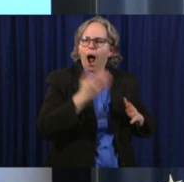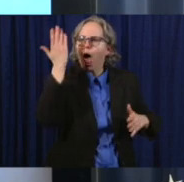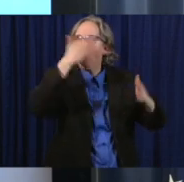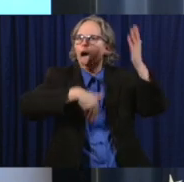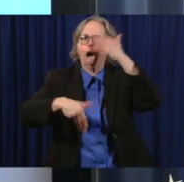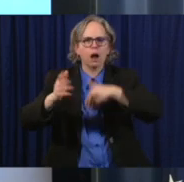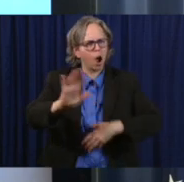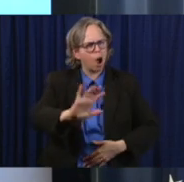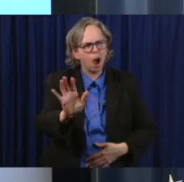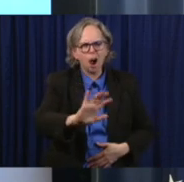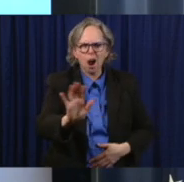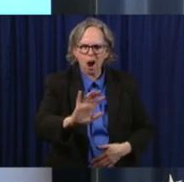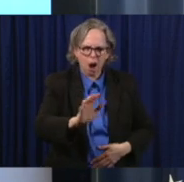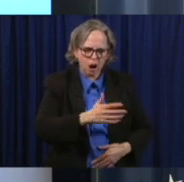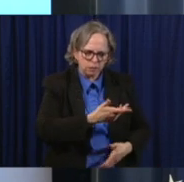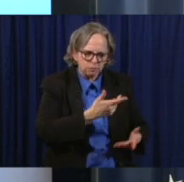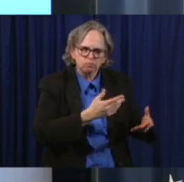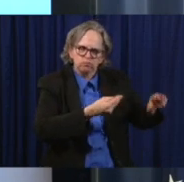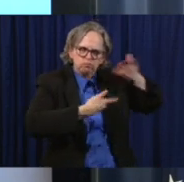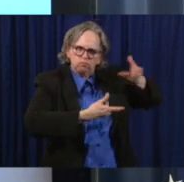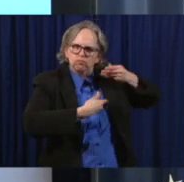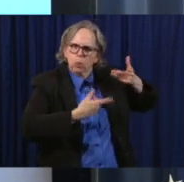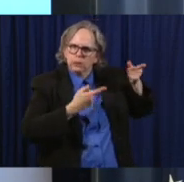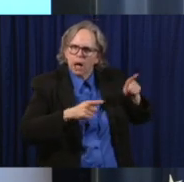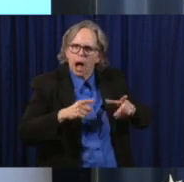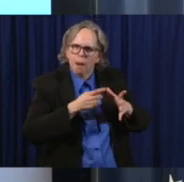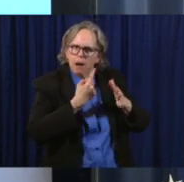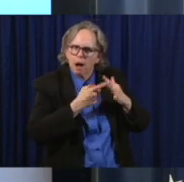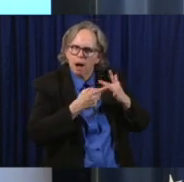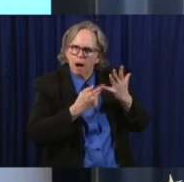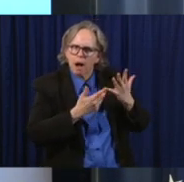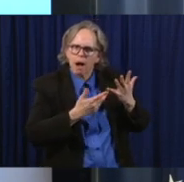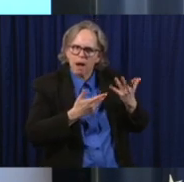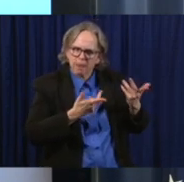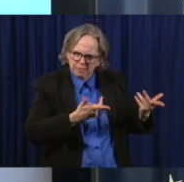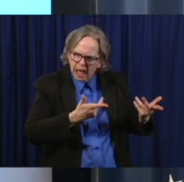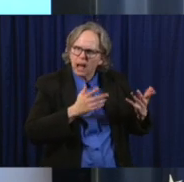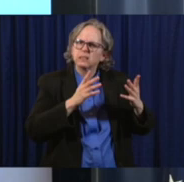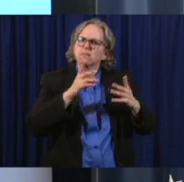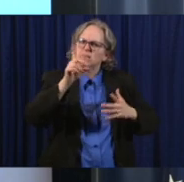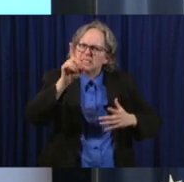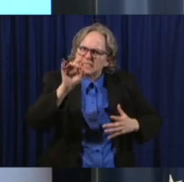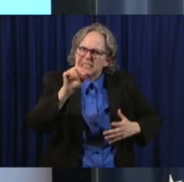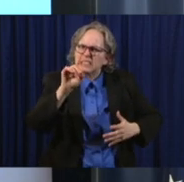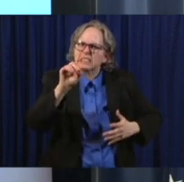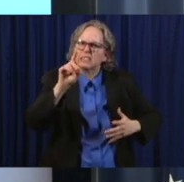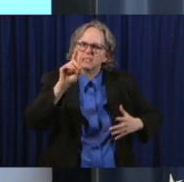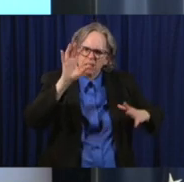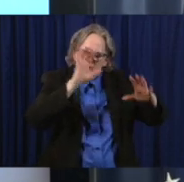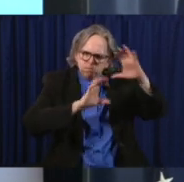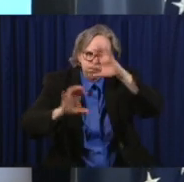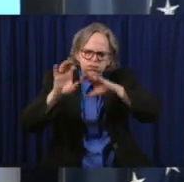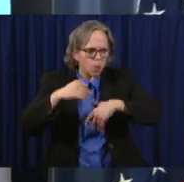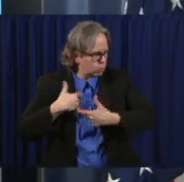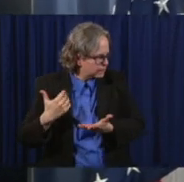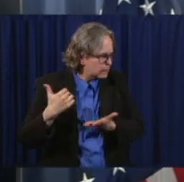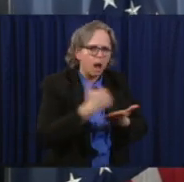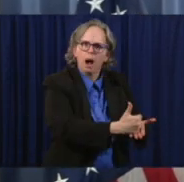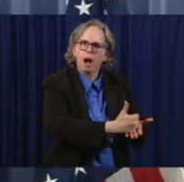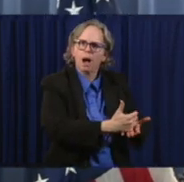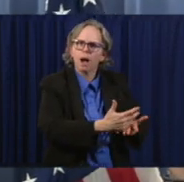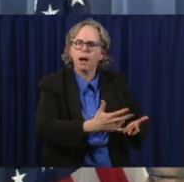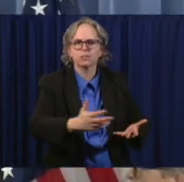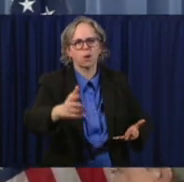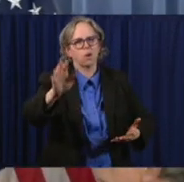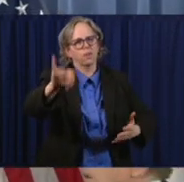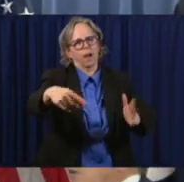on, and that all the resources and the attention is being given to the needs of people who live there. So with that,